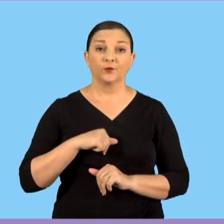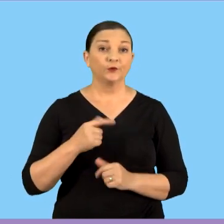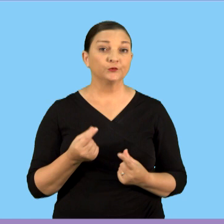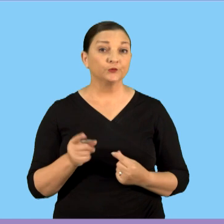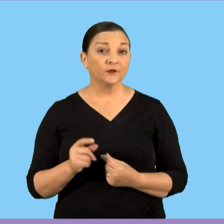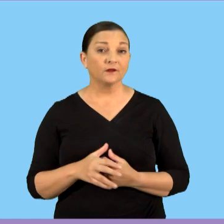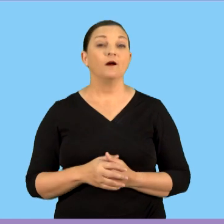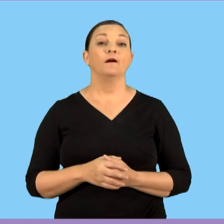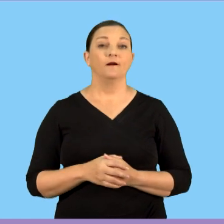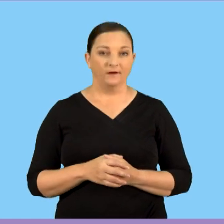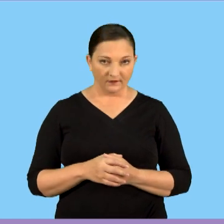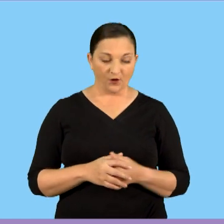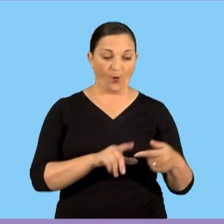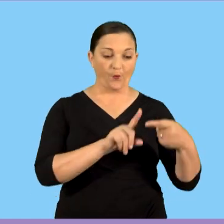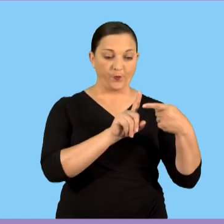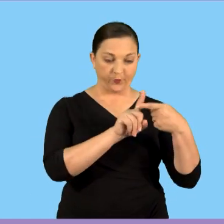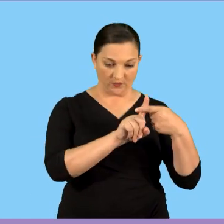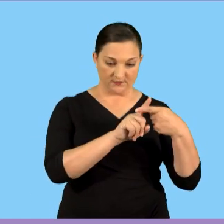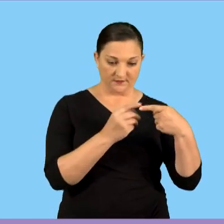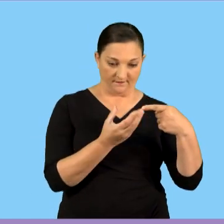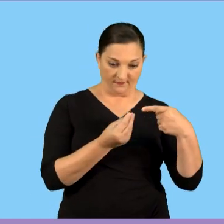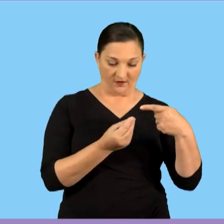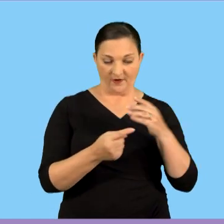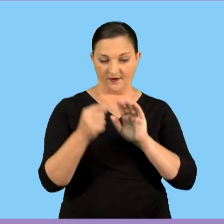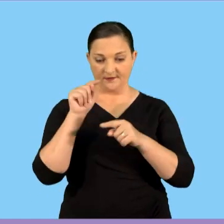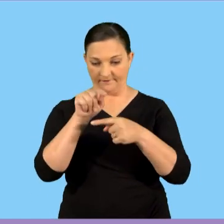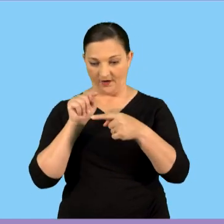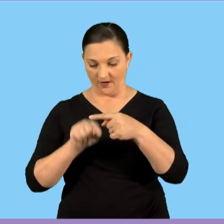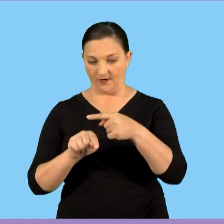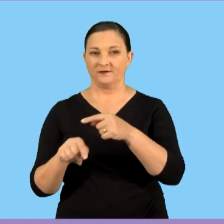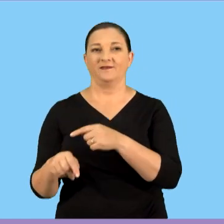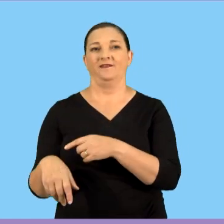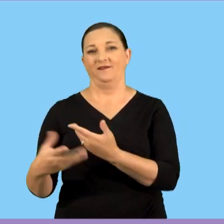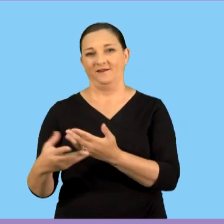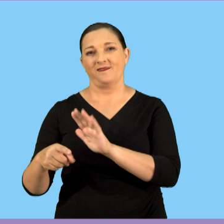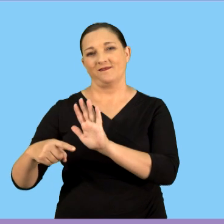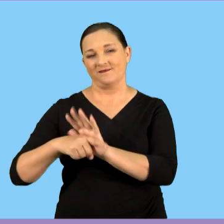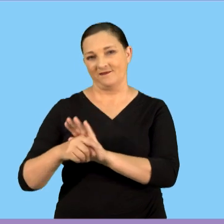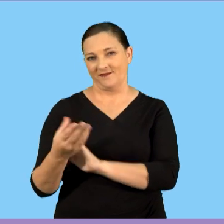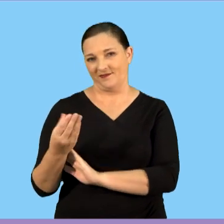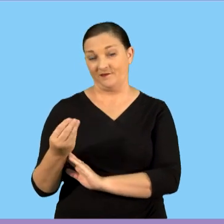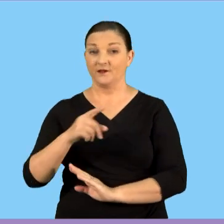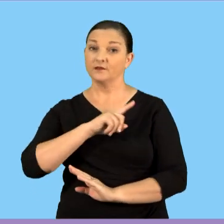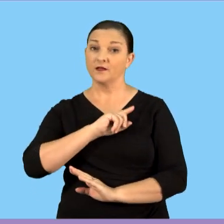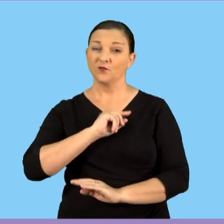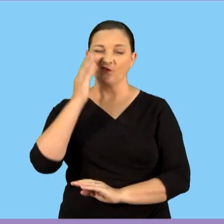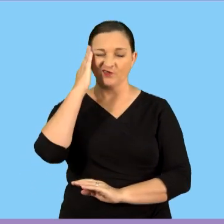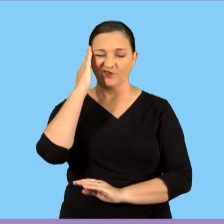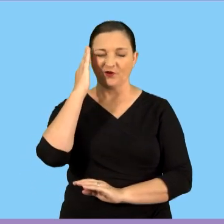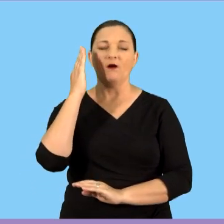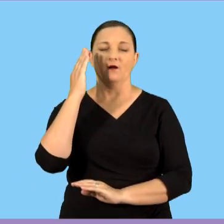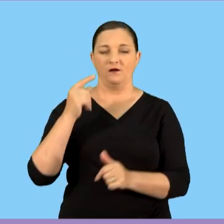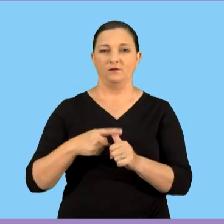are dividing a positive number with a negative number. So that means that my answer is going to